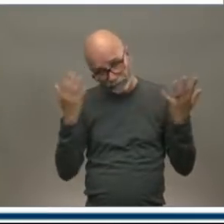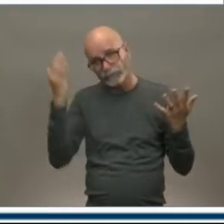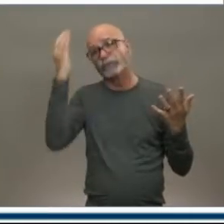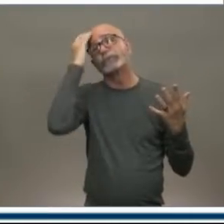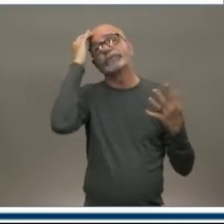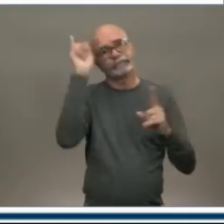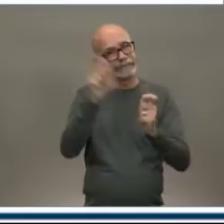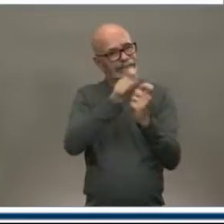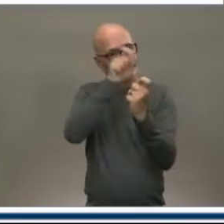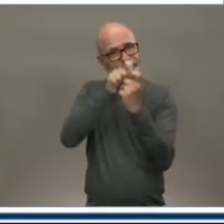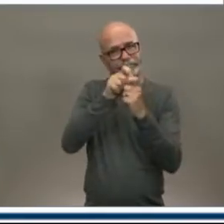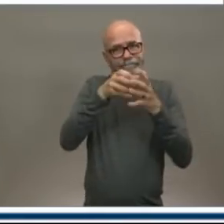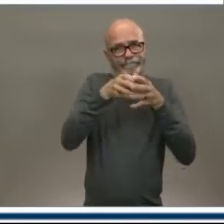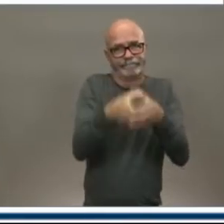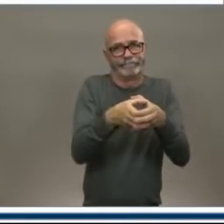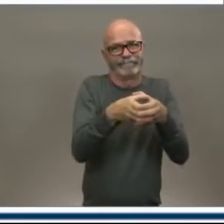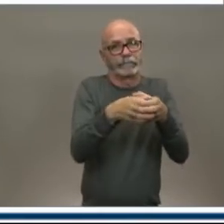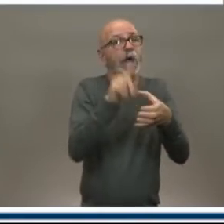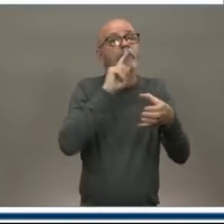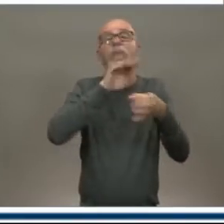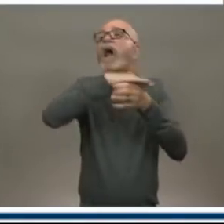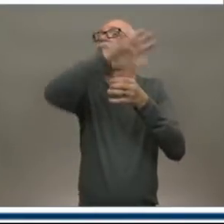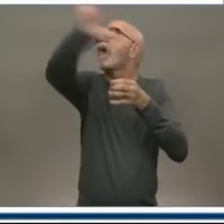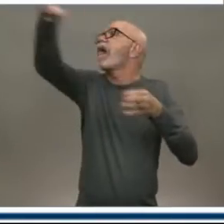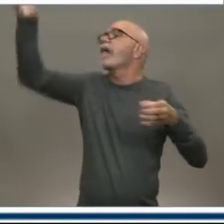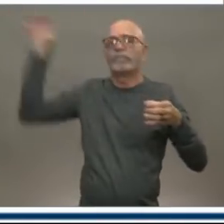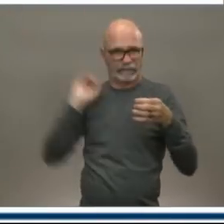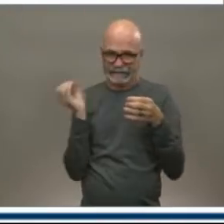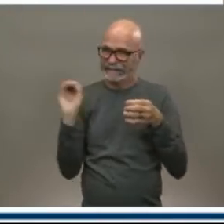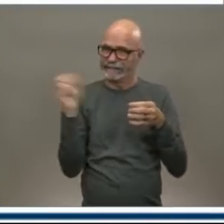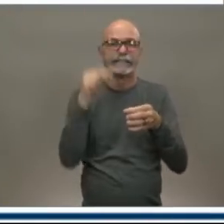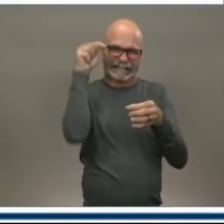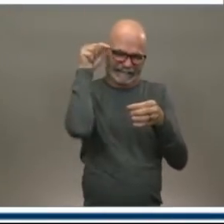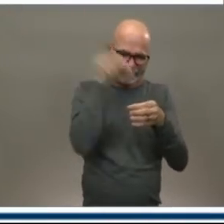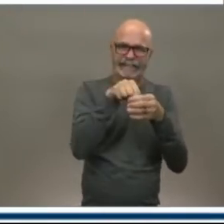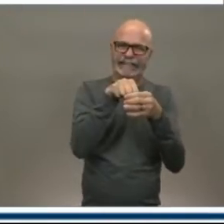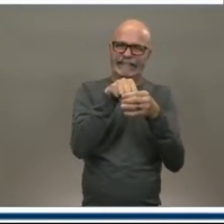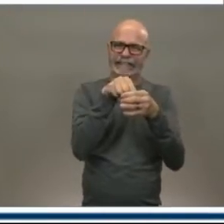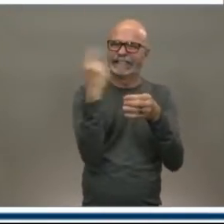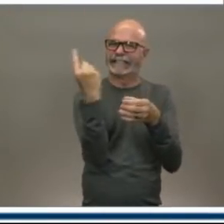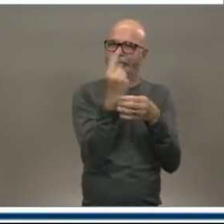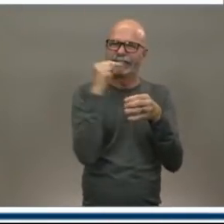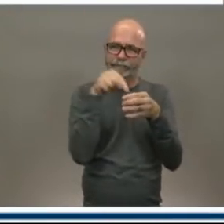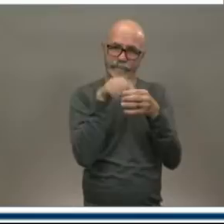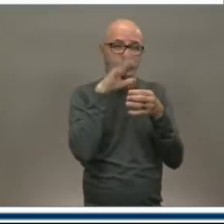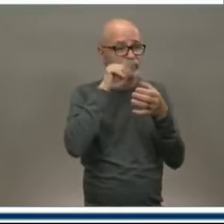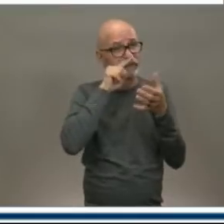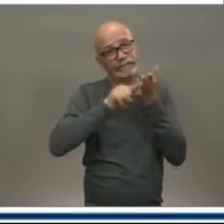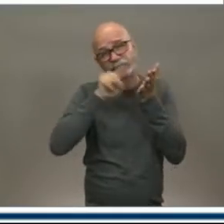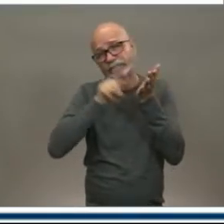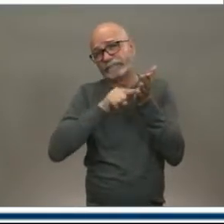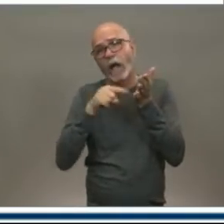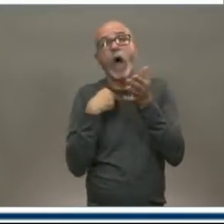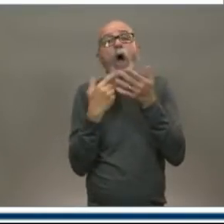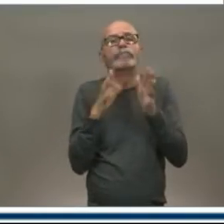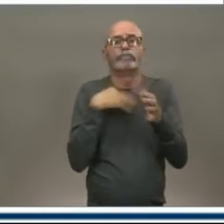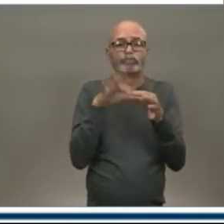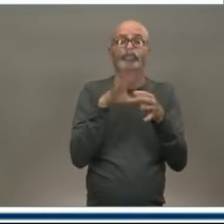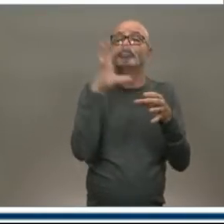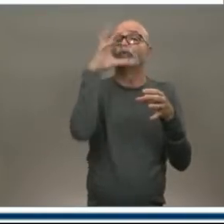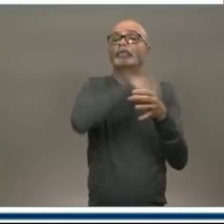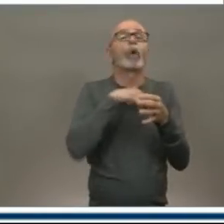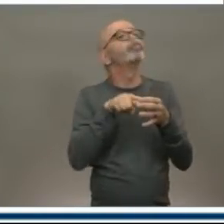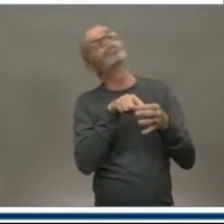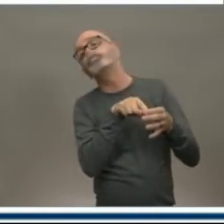this is not something that's a general community spread here in the province. But until we do our work, I don't want to jump to any conclusions on anything.